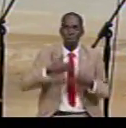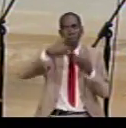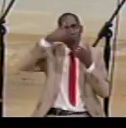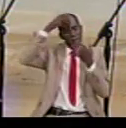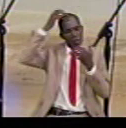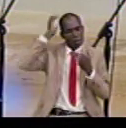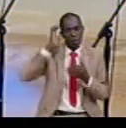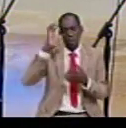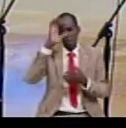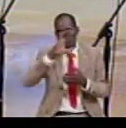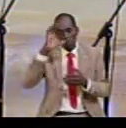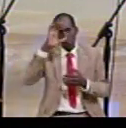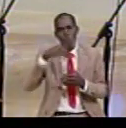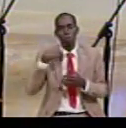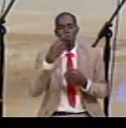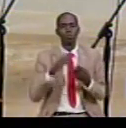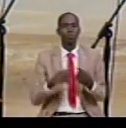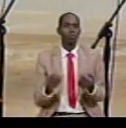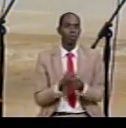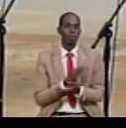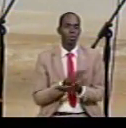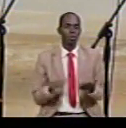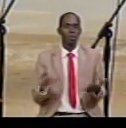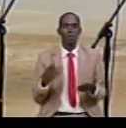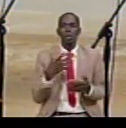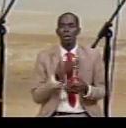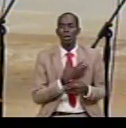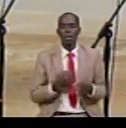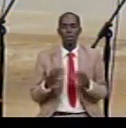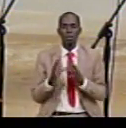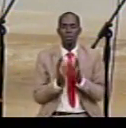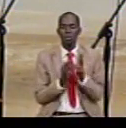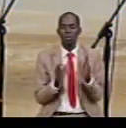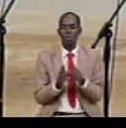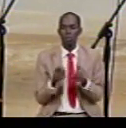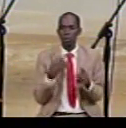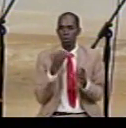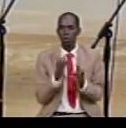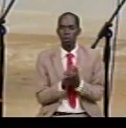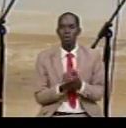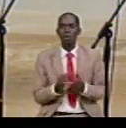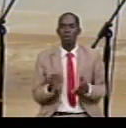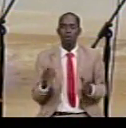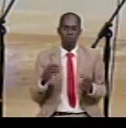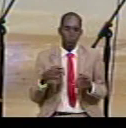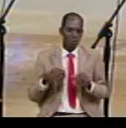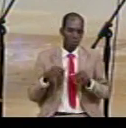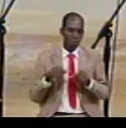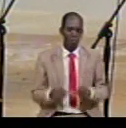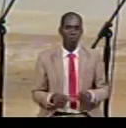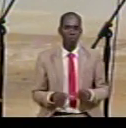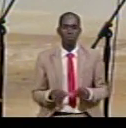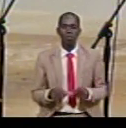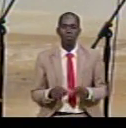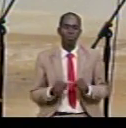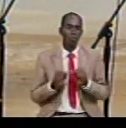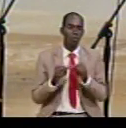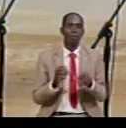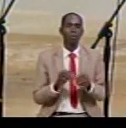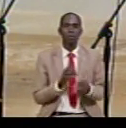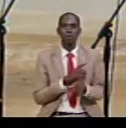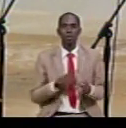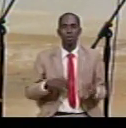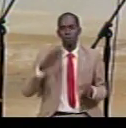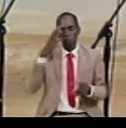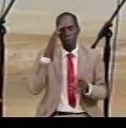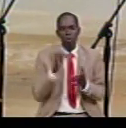devour. And in verse 9 it says, who resist steadfast in the faith, knowing that the same afflictions are accomplished